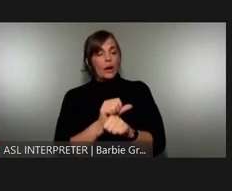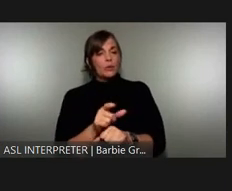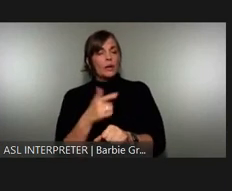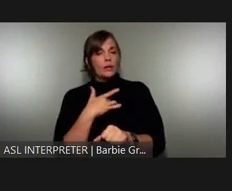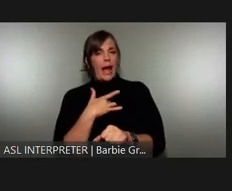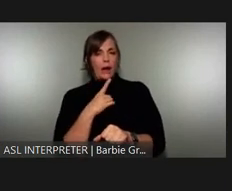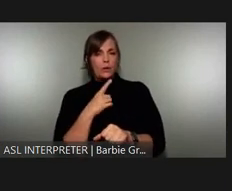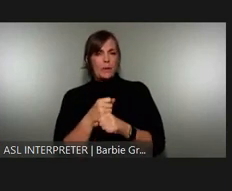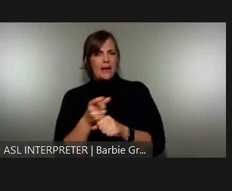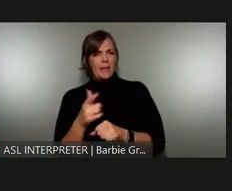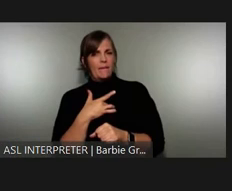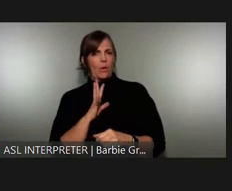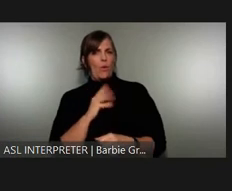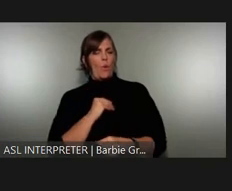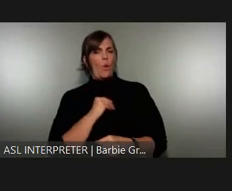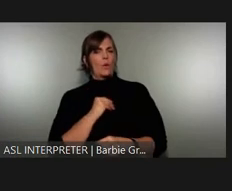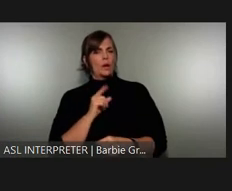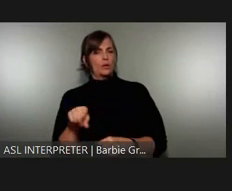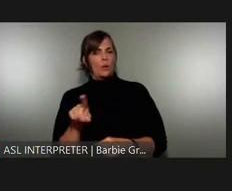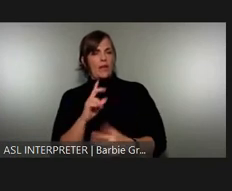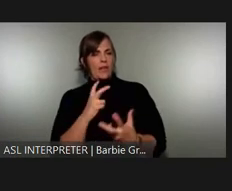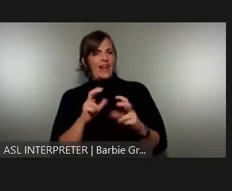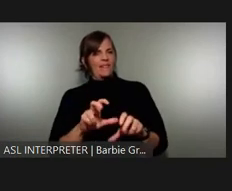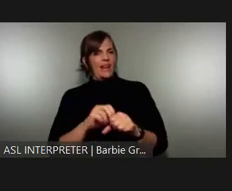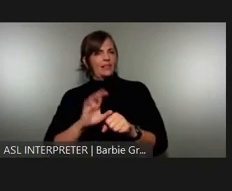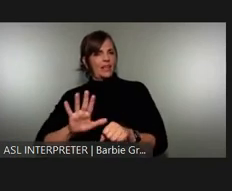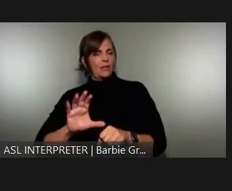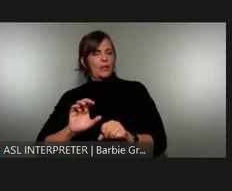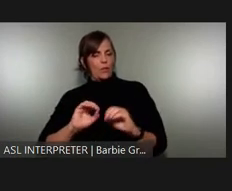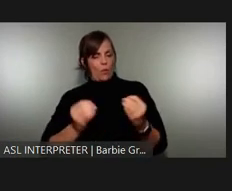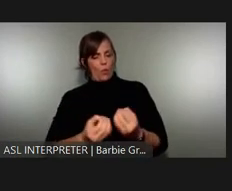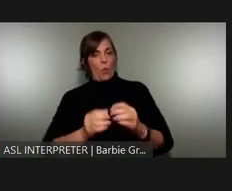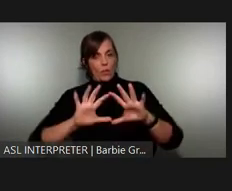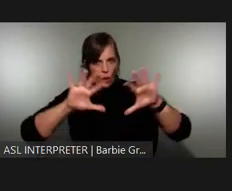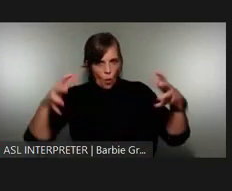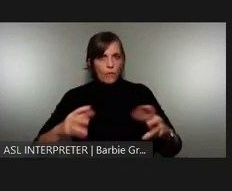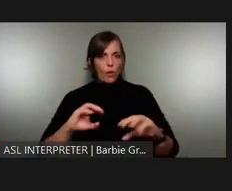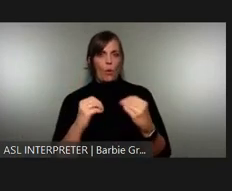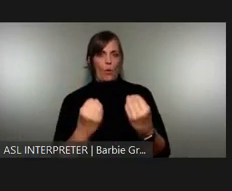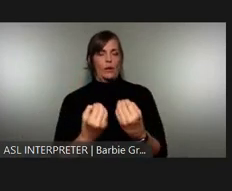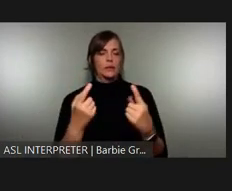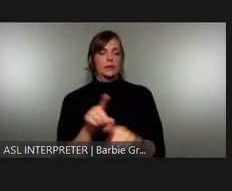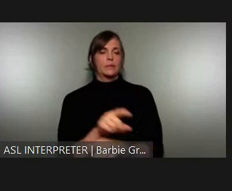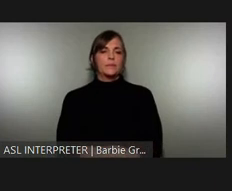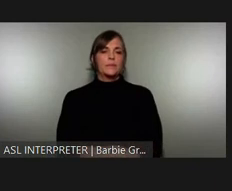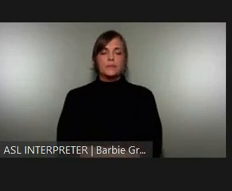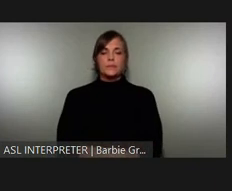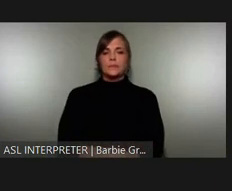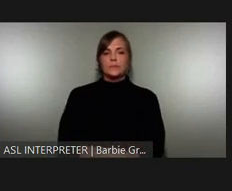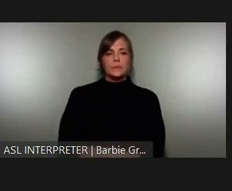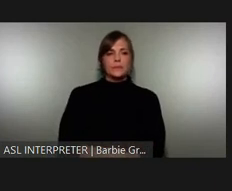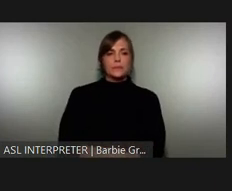to be invested in organizational success. So we actually enacted a bus